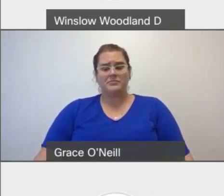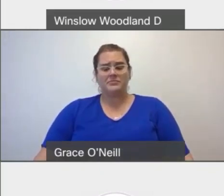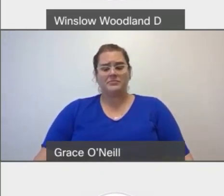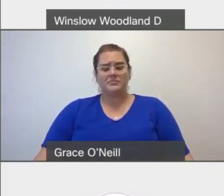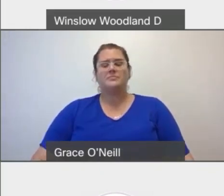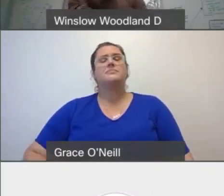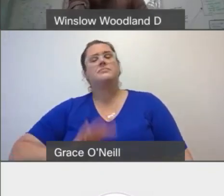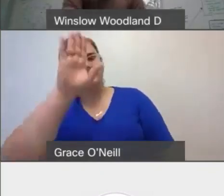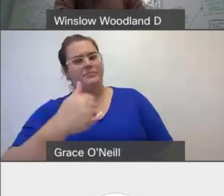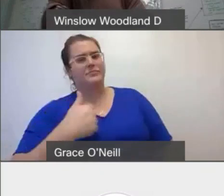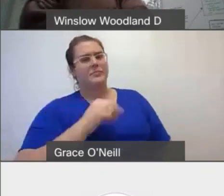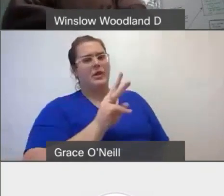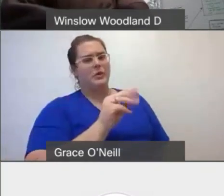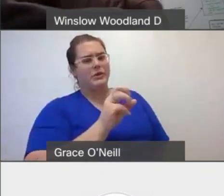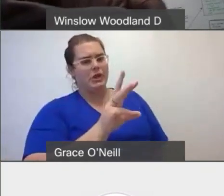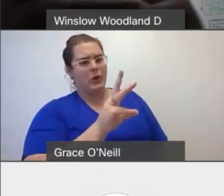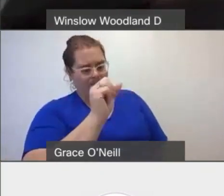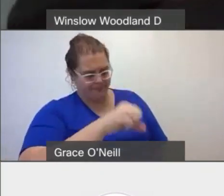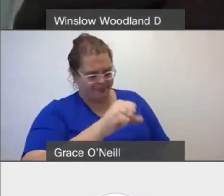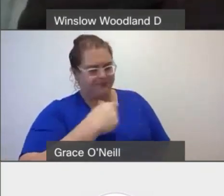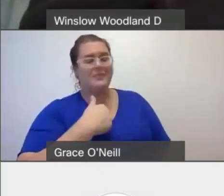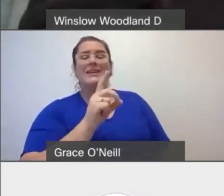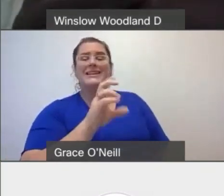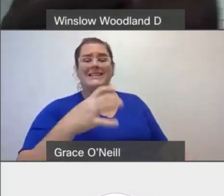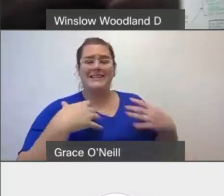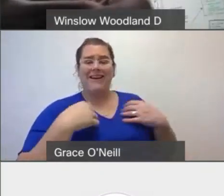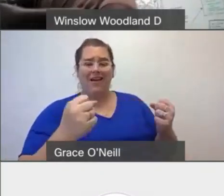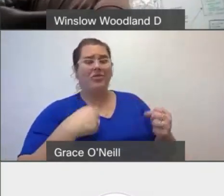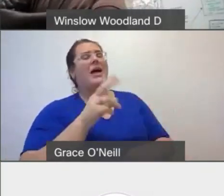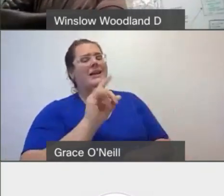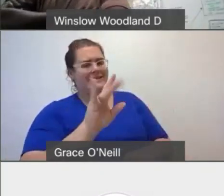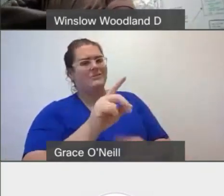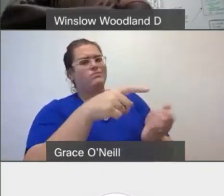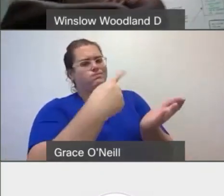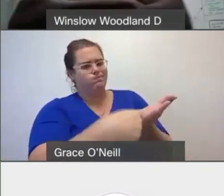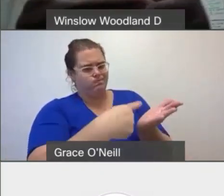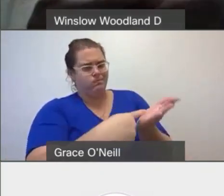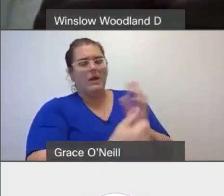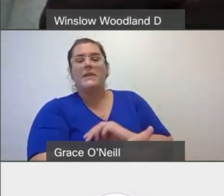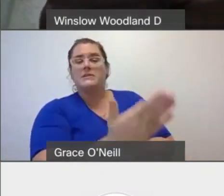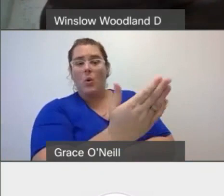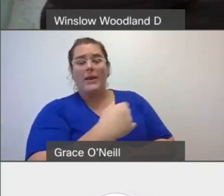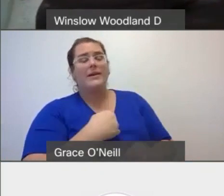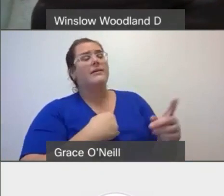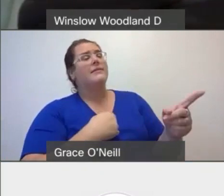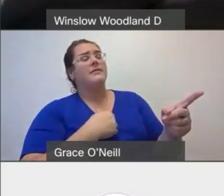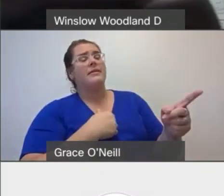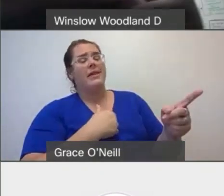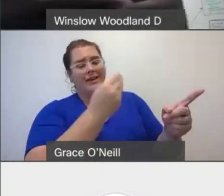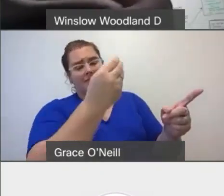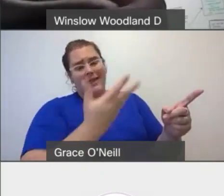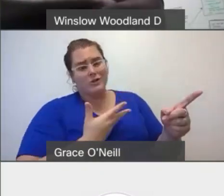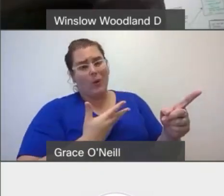So I did speak with DC Health this morning, and they are still awaiting a response to